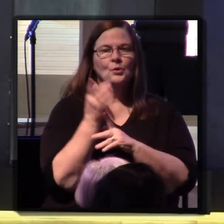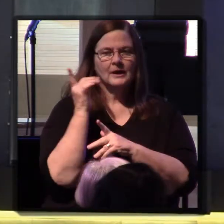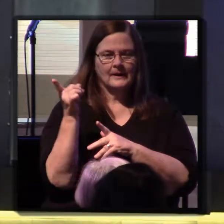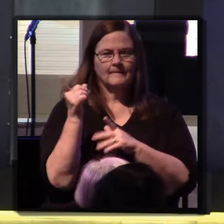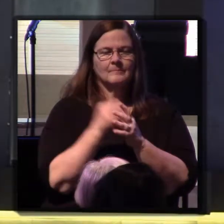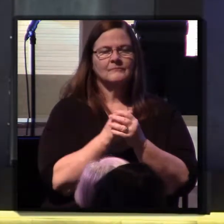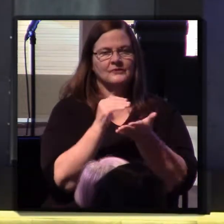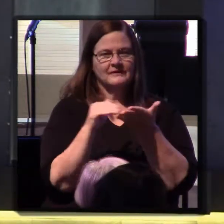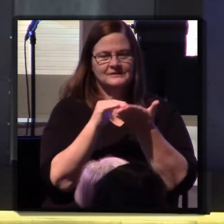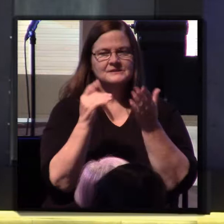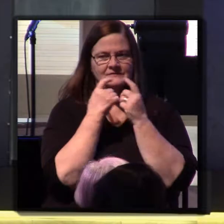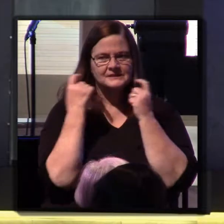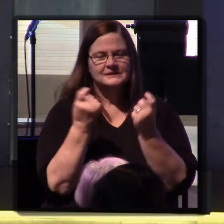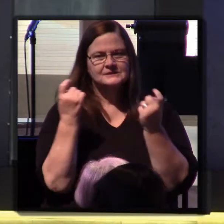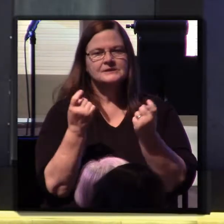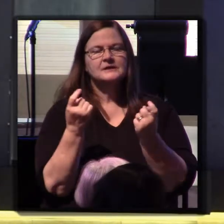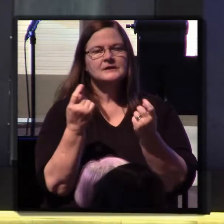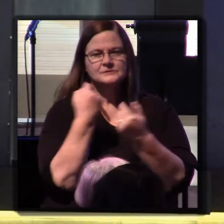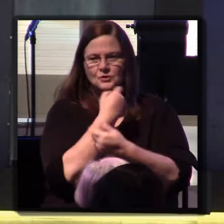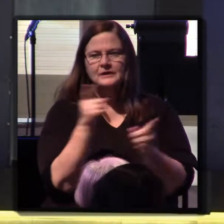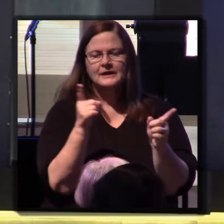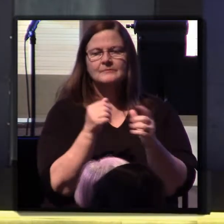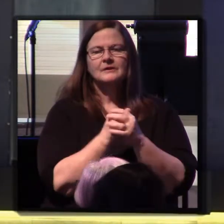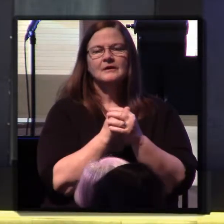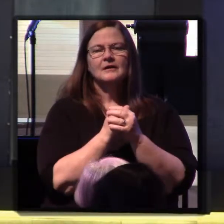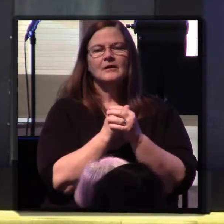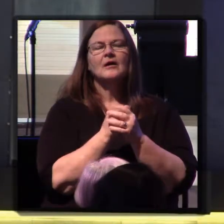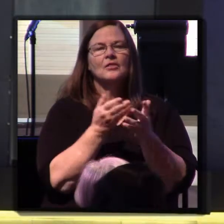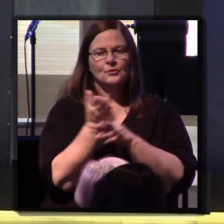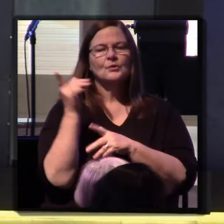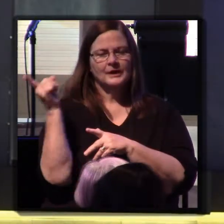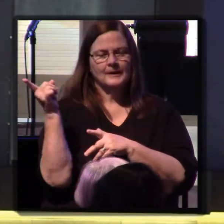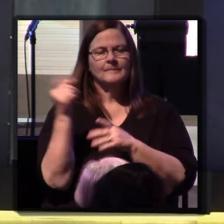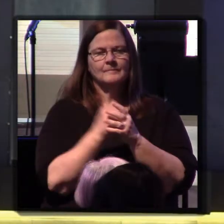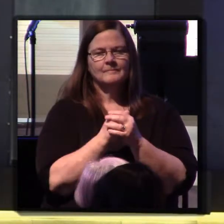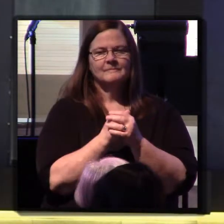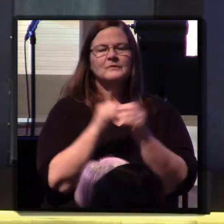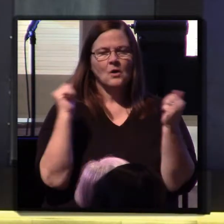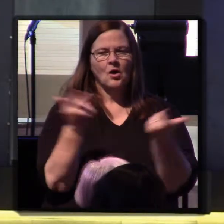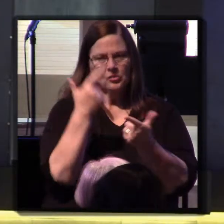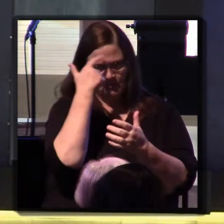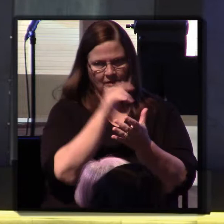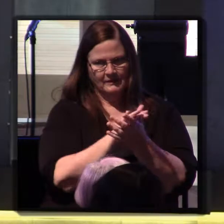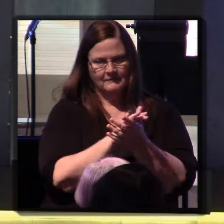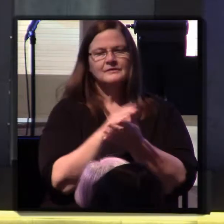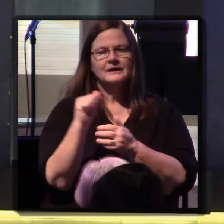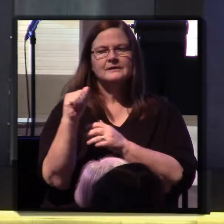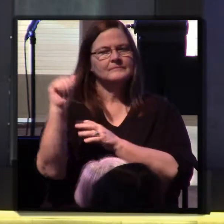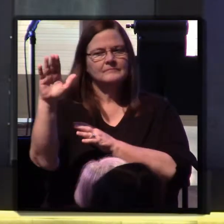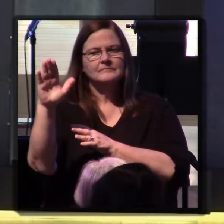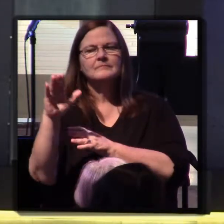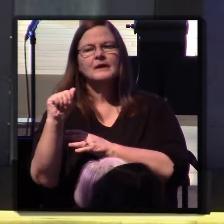let it be known to you, brethren, that through him forgiveness of sins is proclaimed to you, and that through